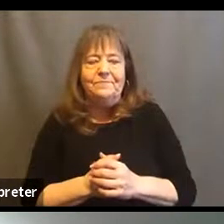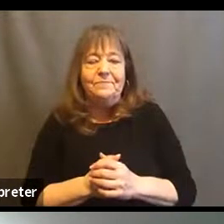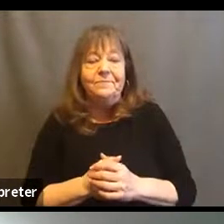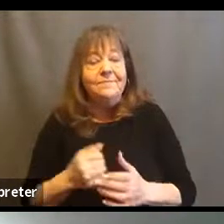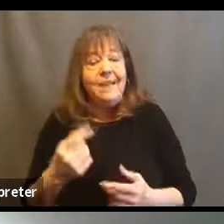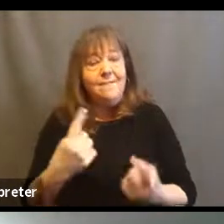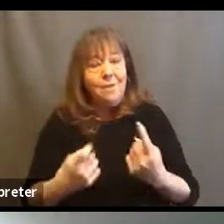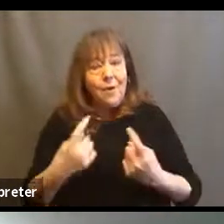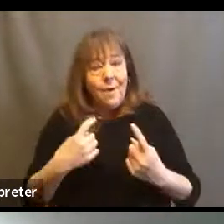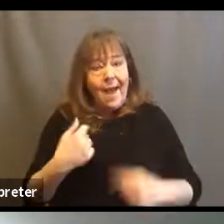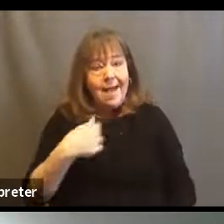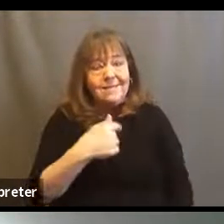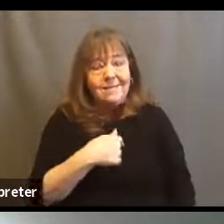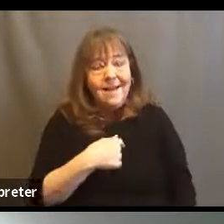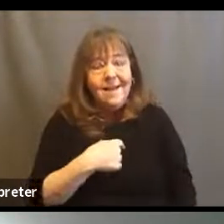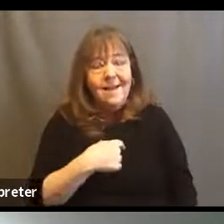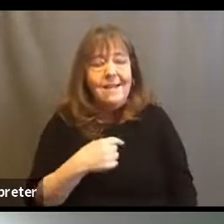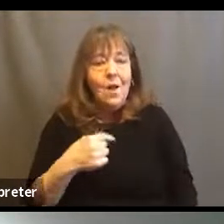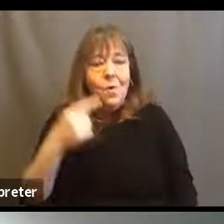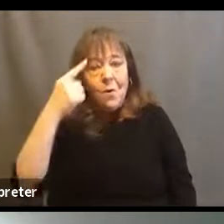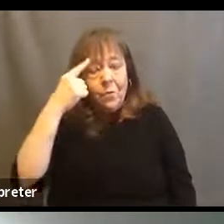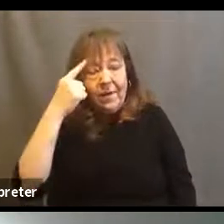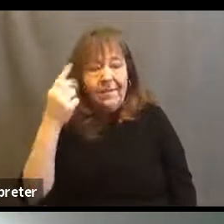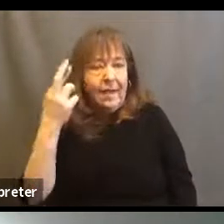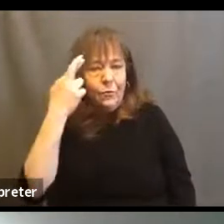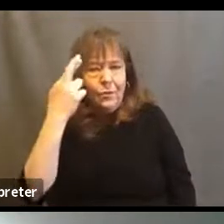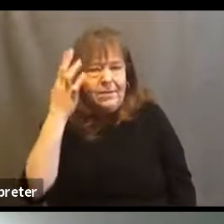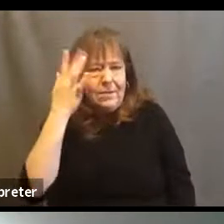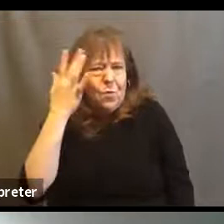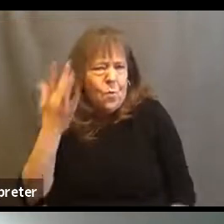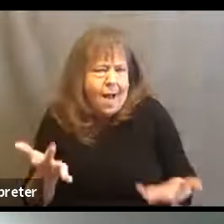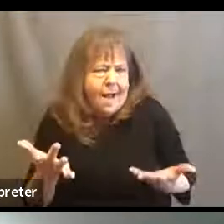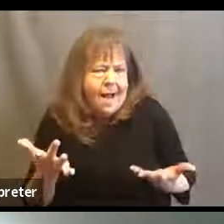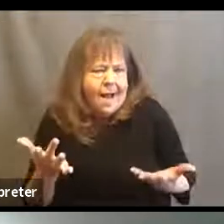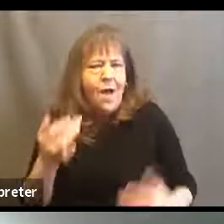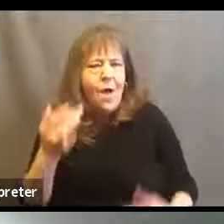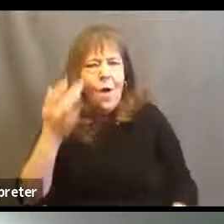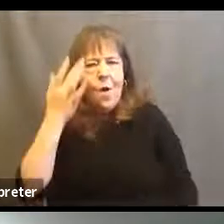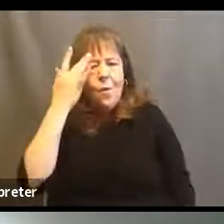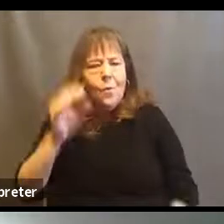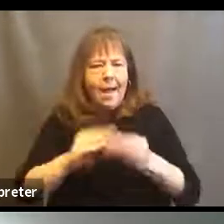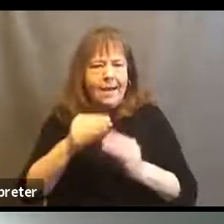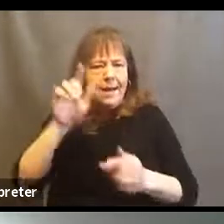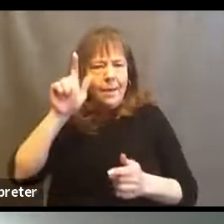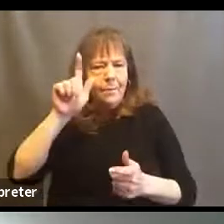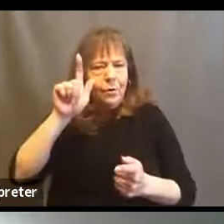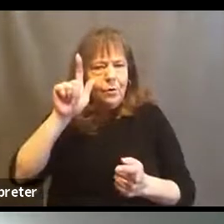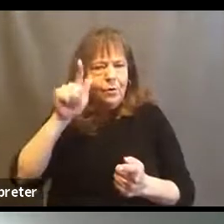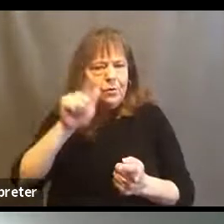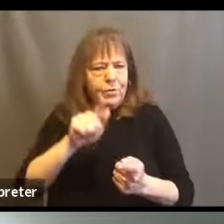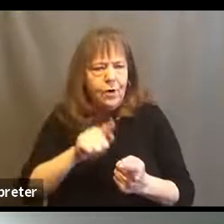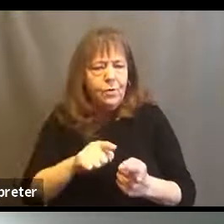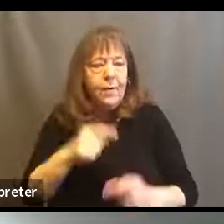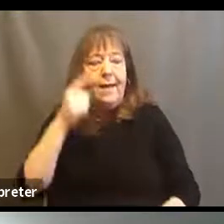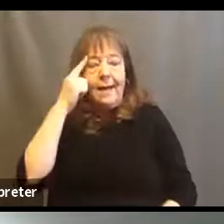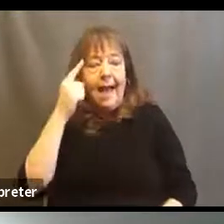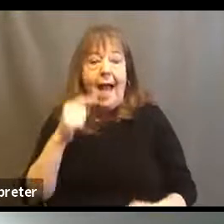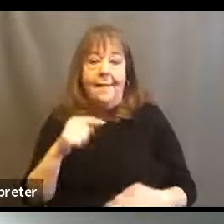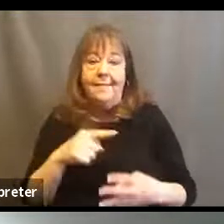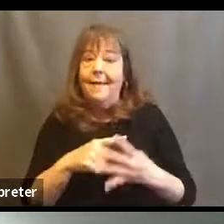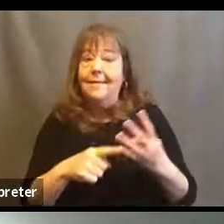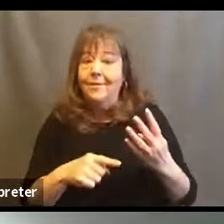us, I think on this panel, what we think the reasons are for our dropping numbers across the community, I think it's